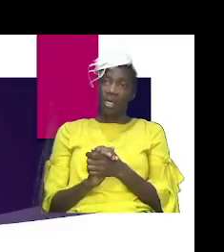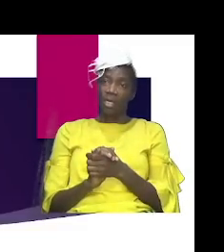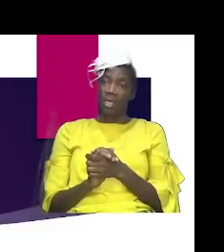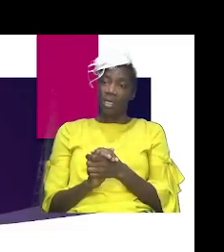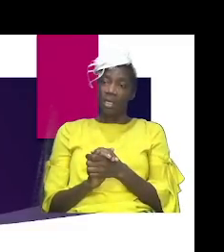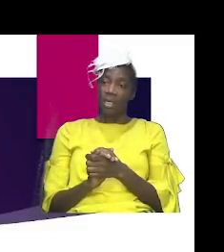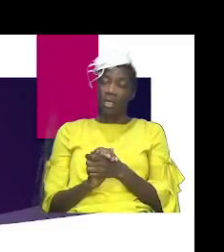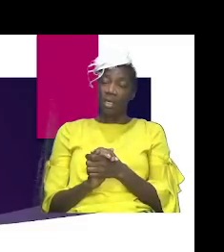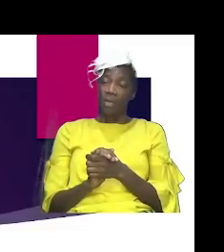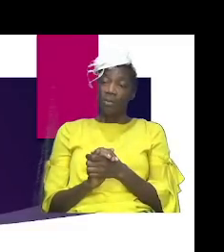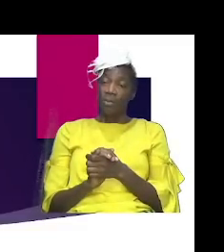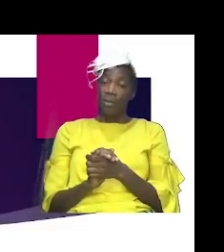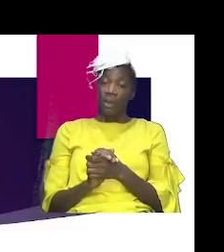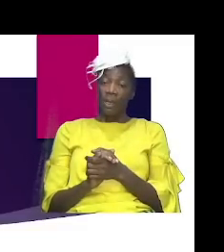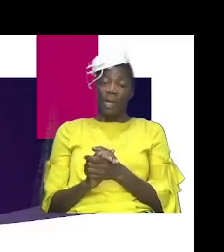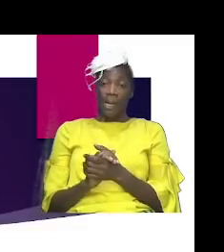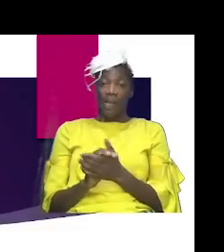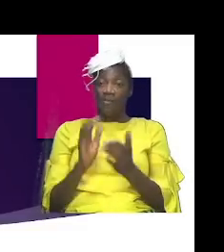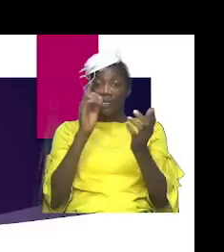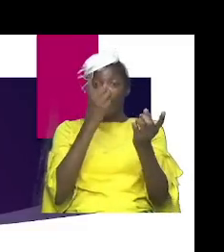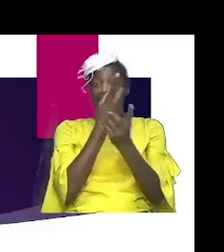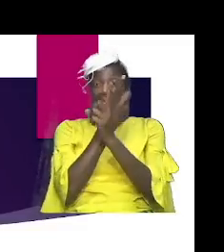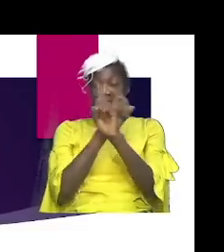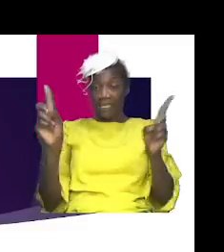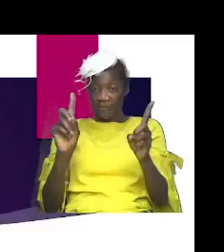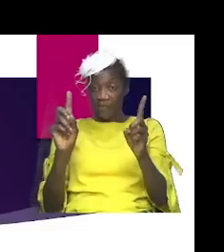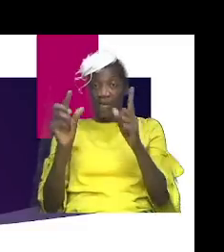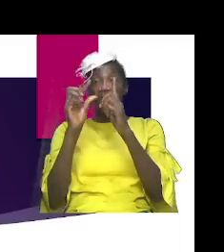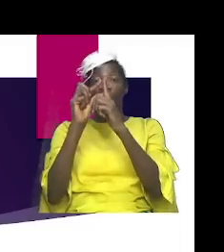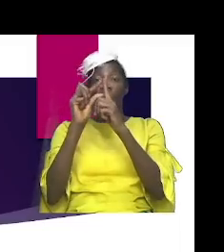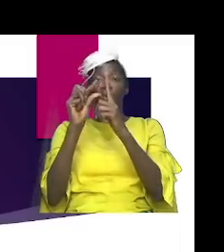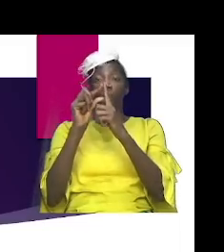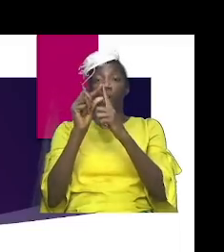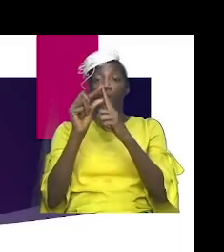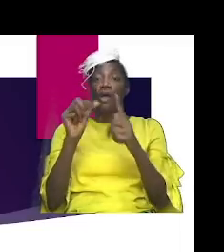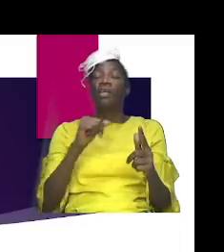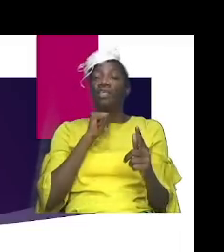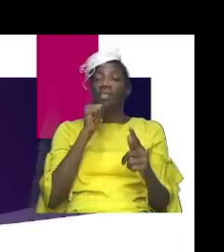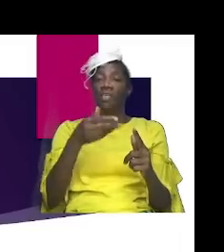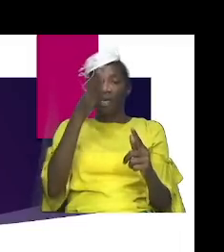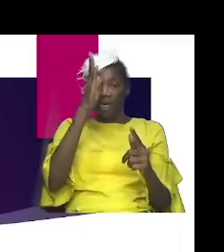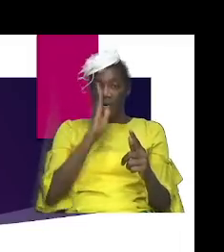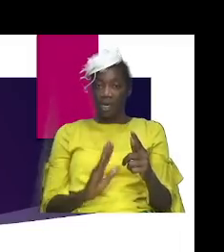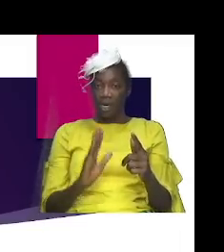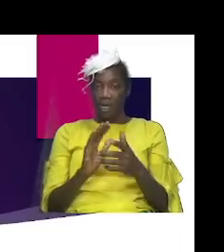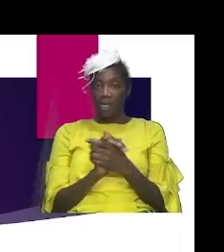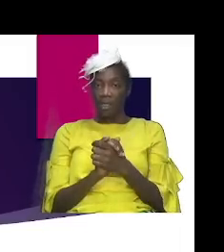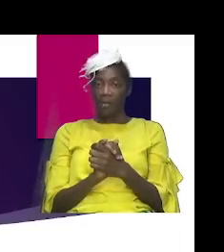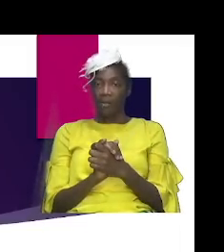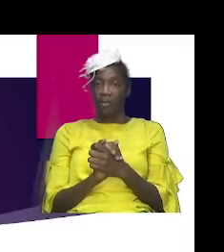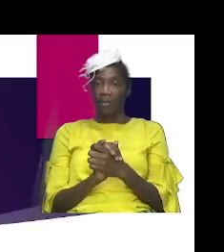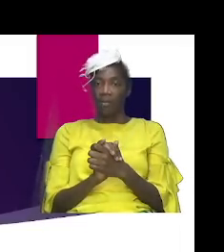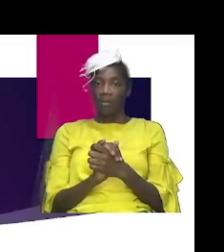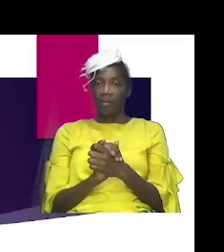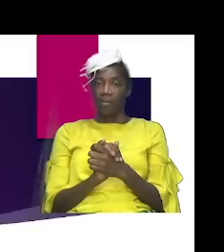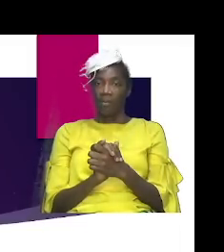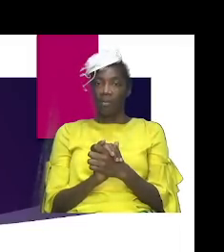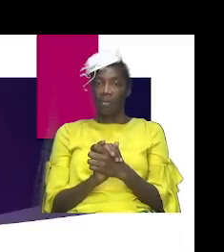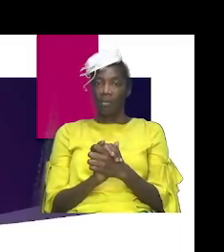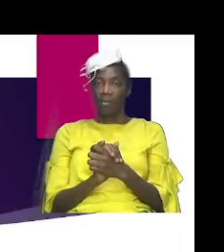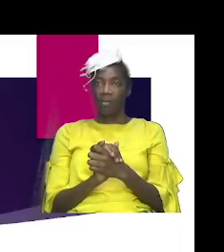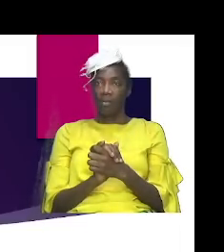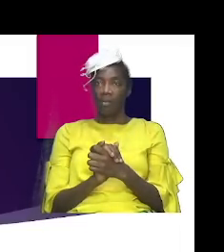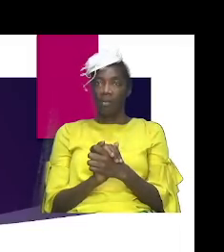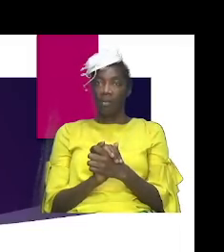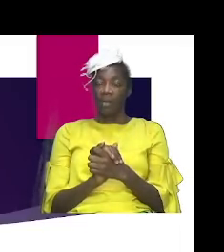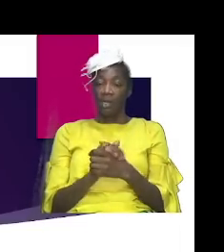it contravenes the word, it is not God. And I want us to be clear on that. So we will